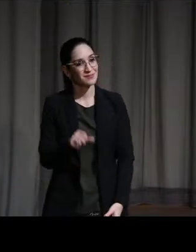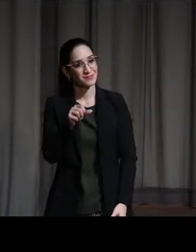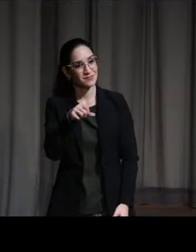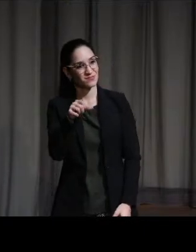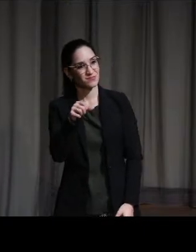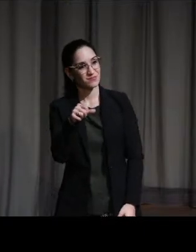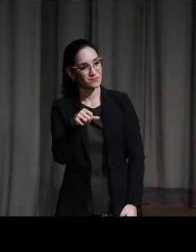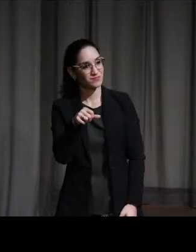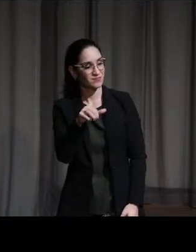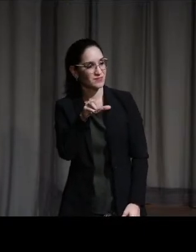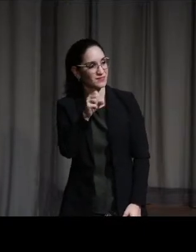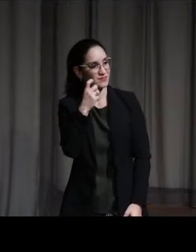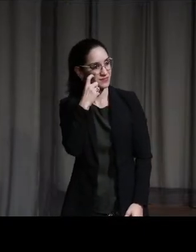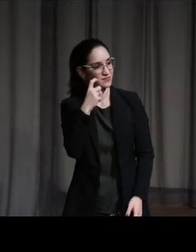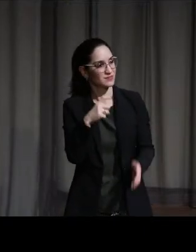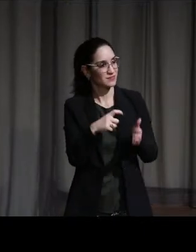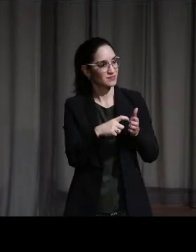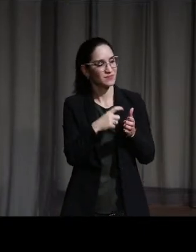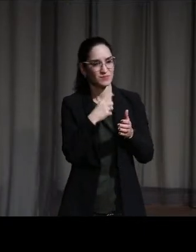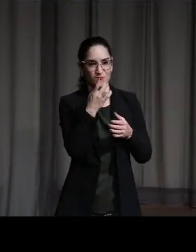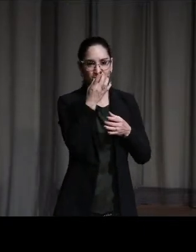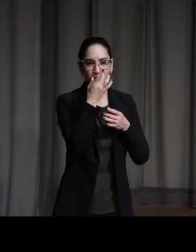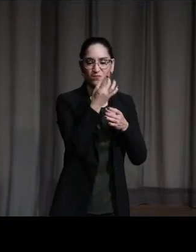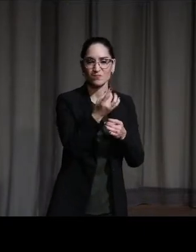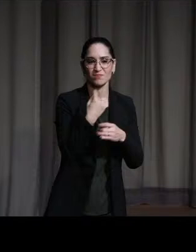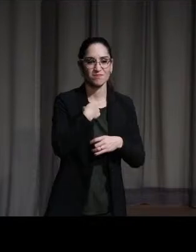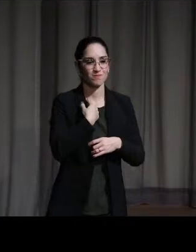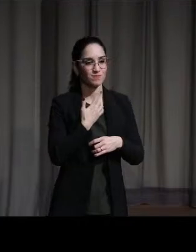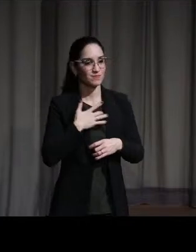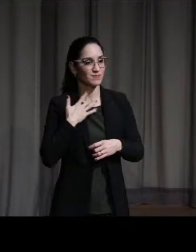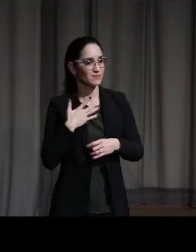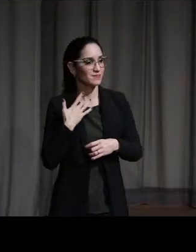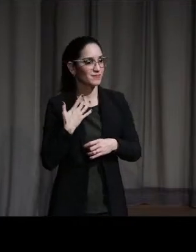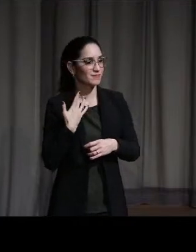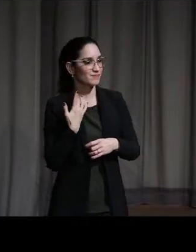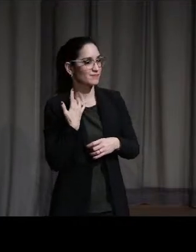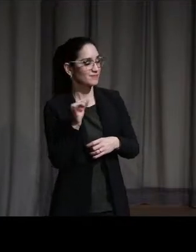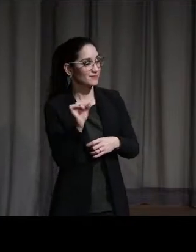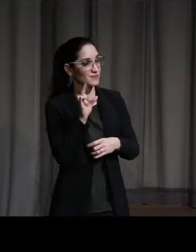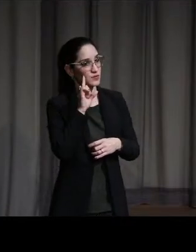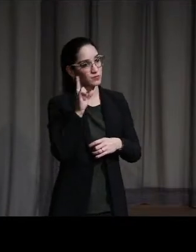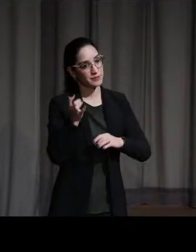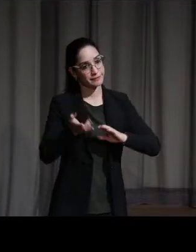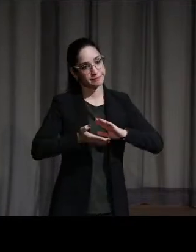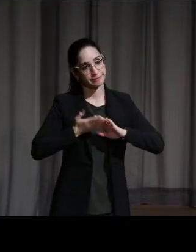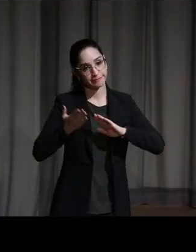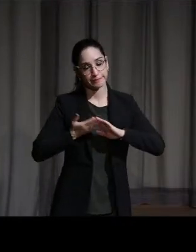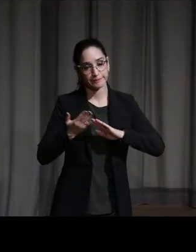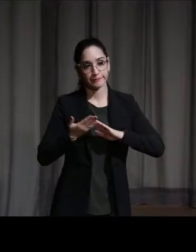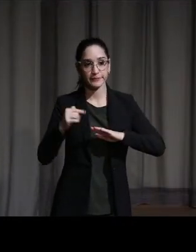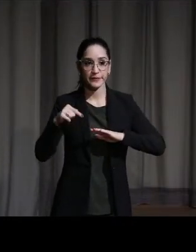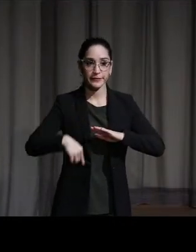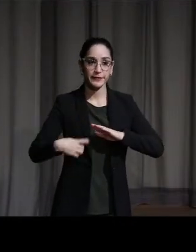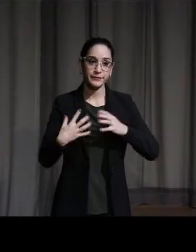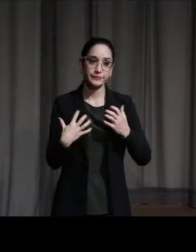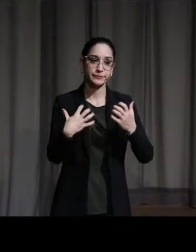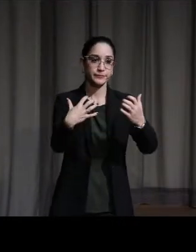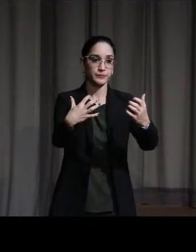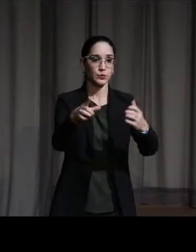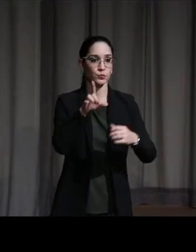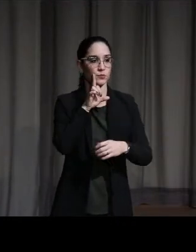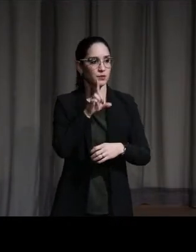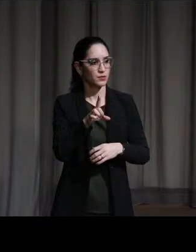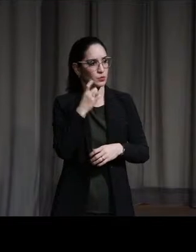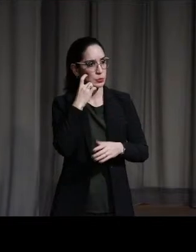know, it's interesting because I felt as though when I was curating this exhibition that I was seeing